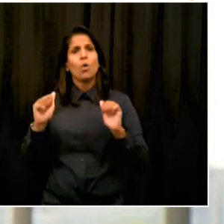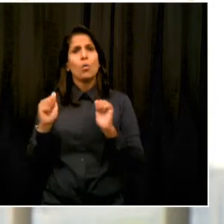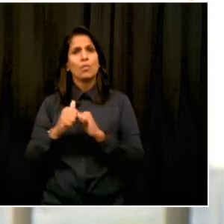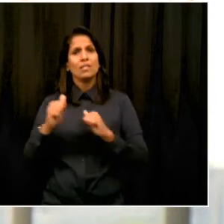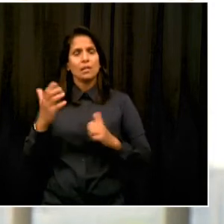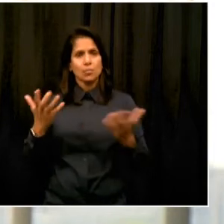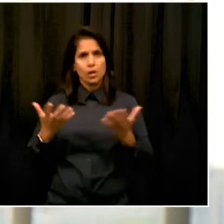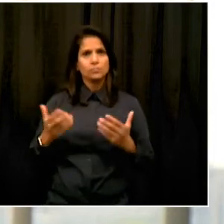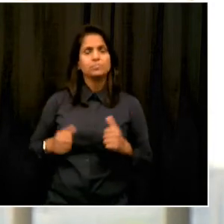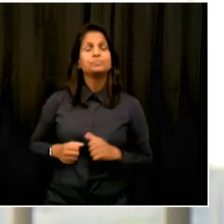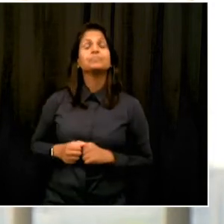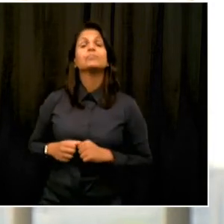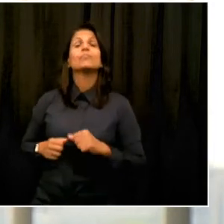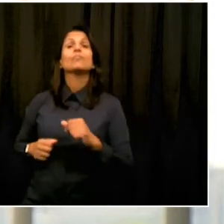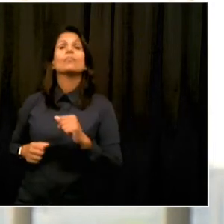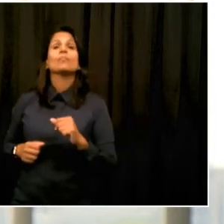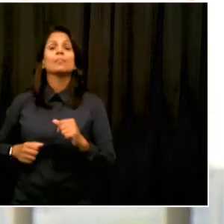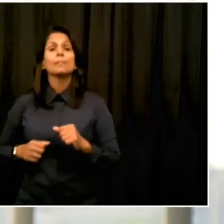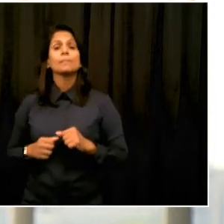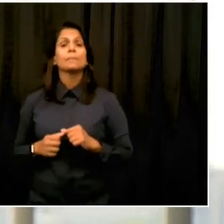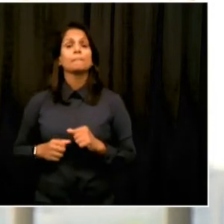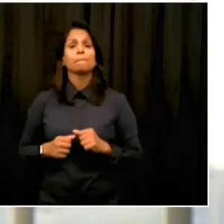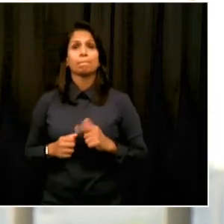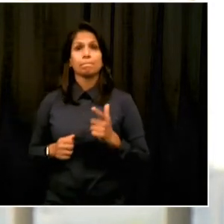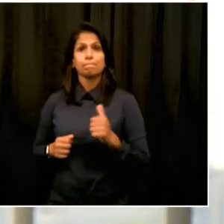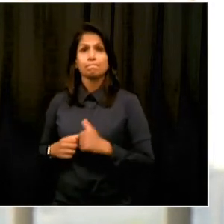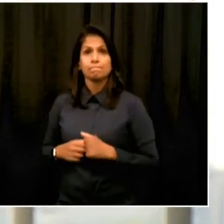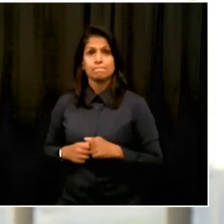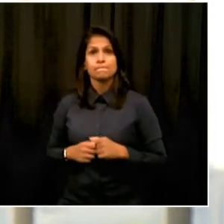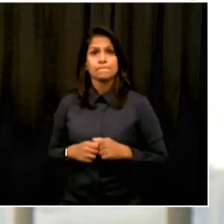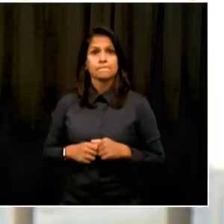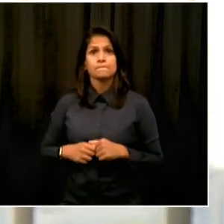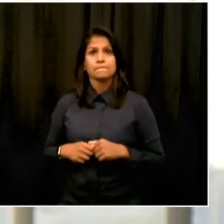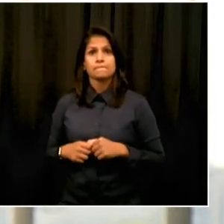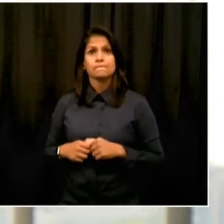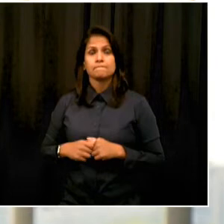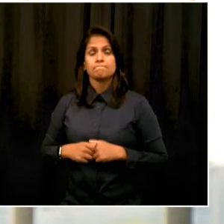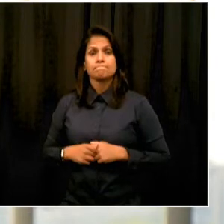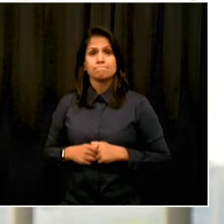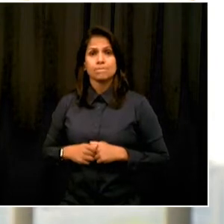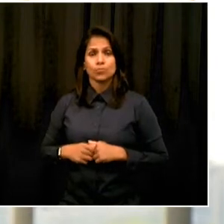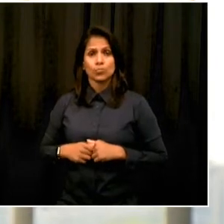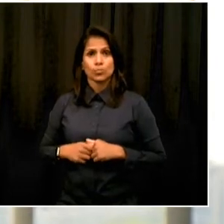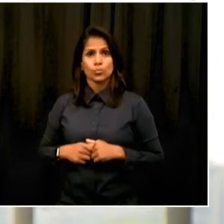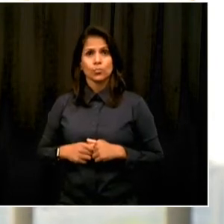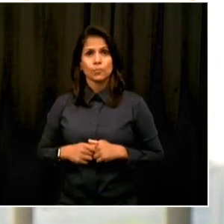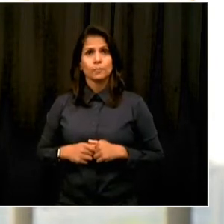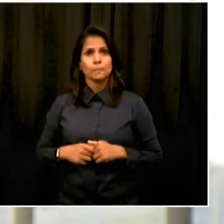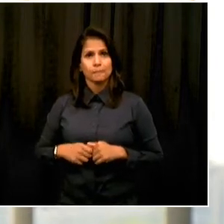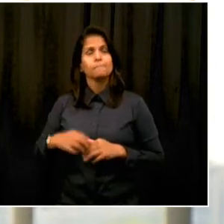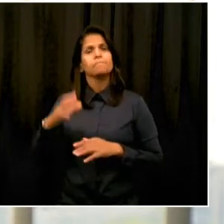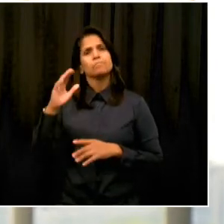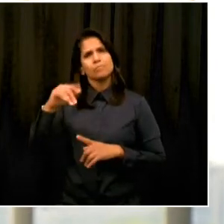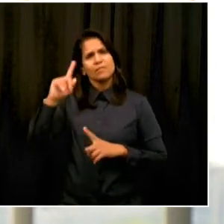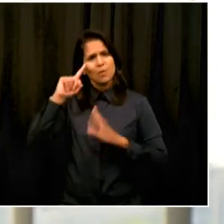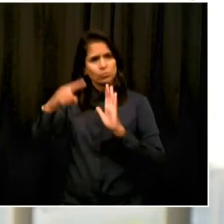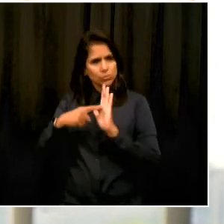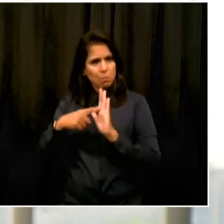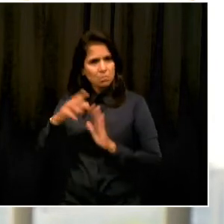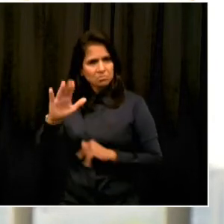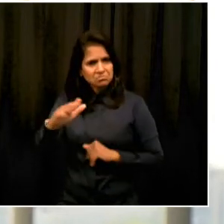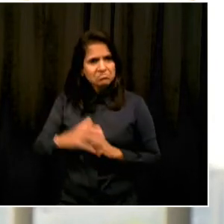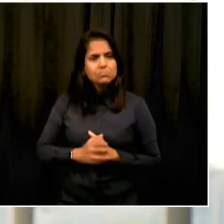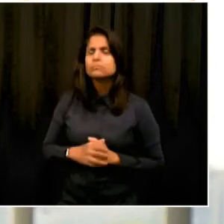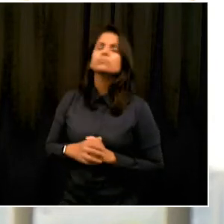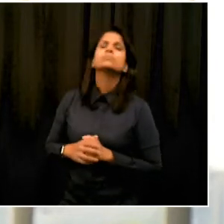for example, or a great example from the previous administration with Cornell Technion Roosevelt Island, we're going